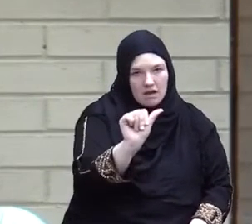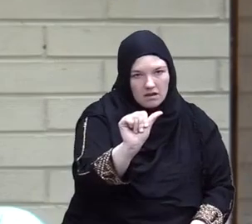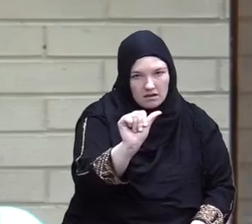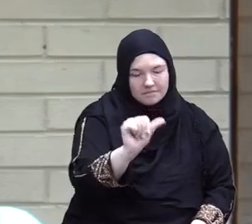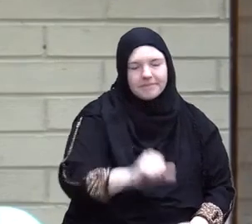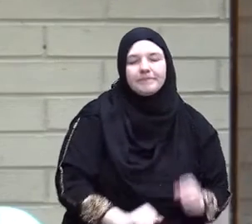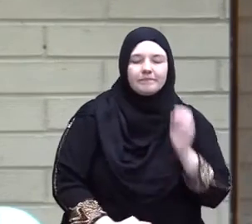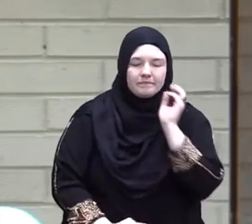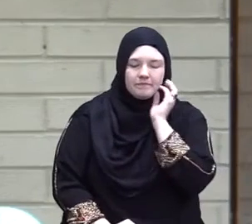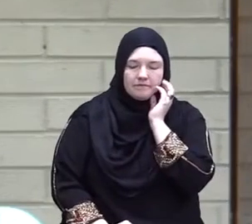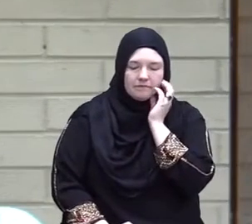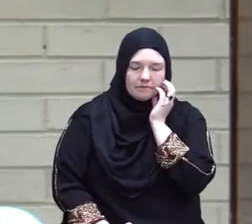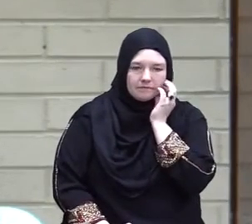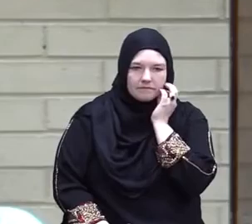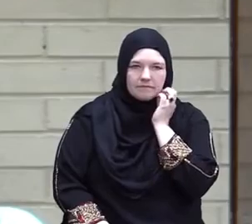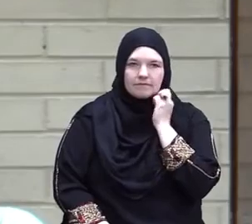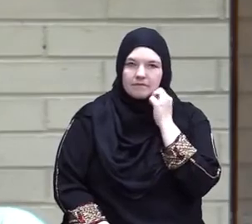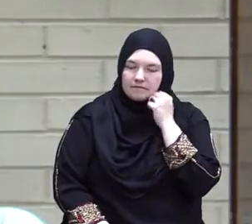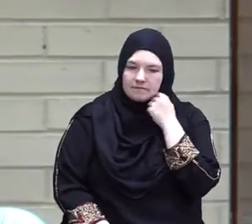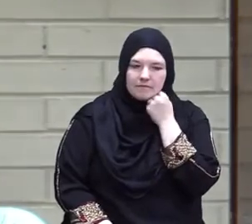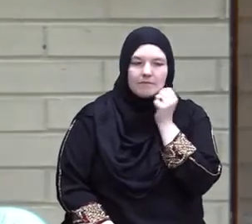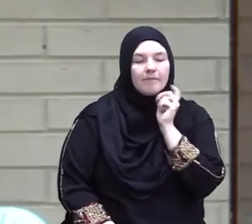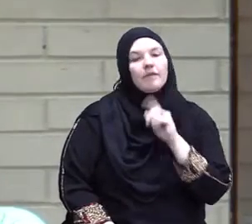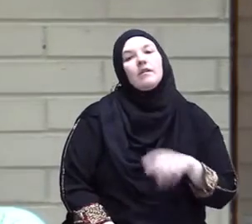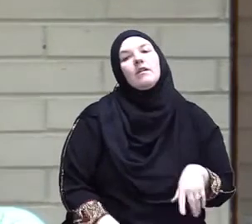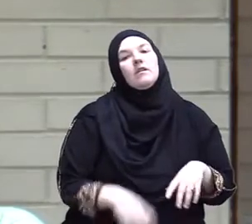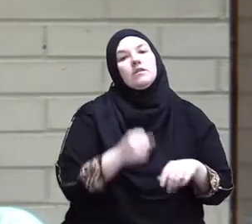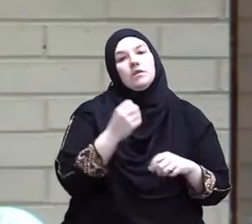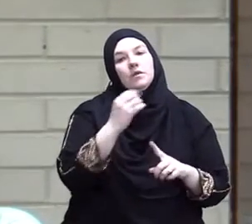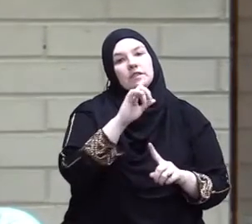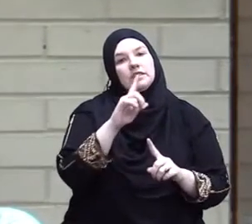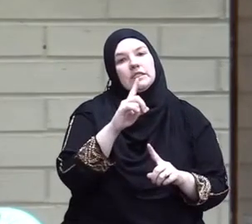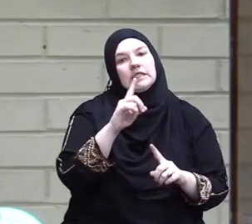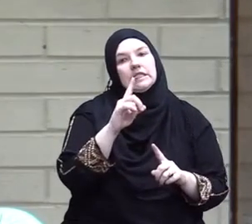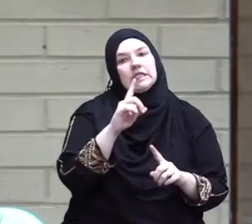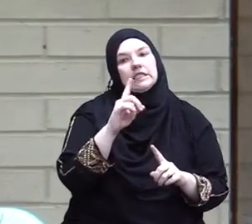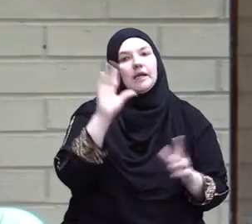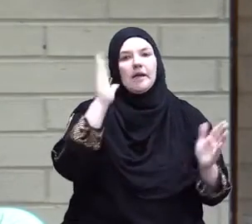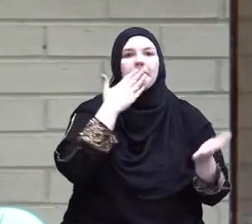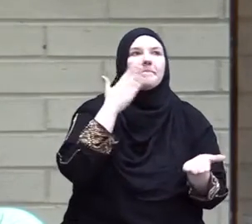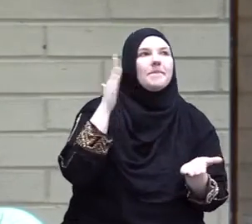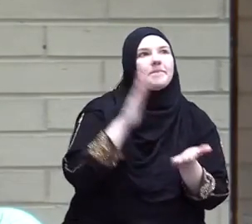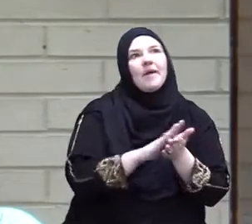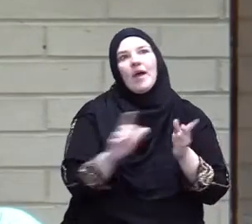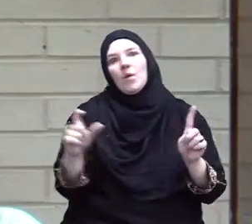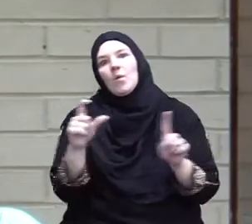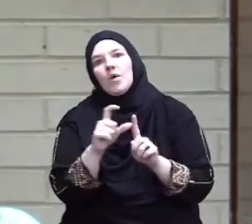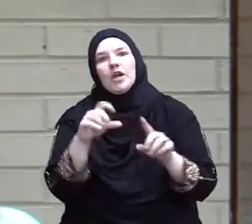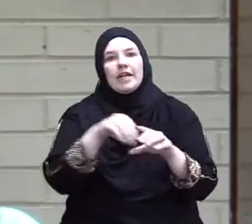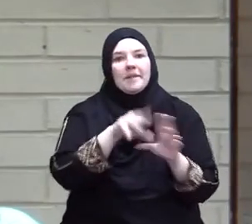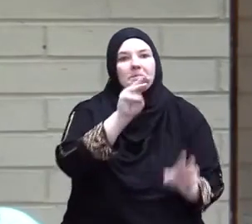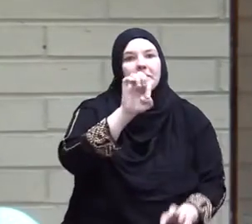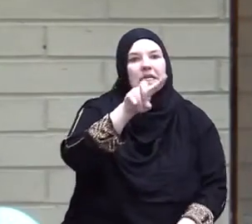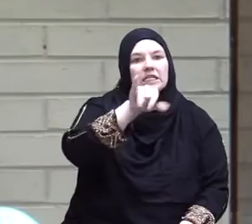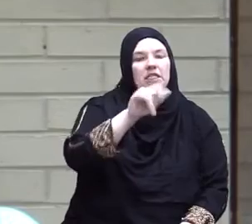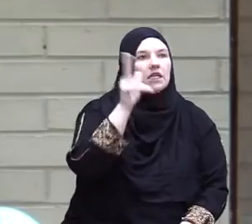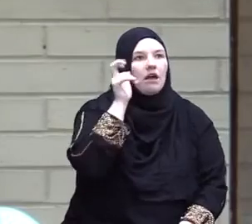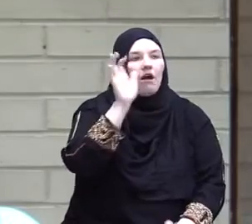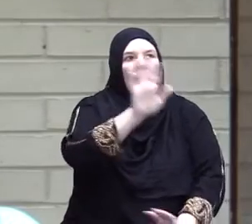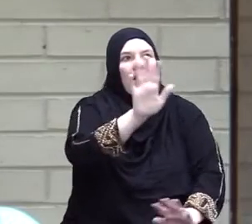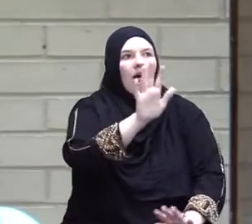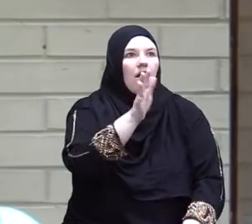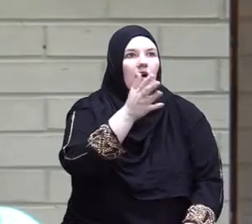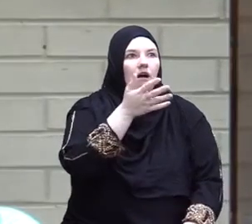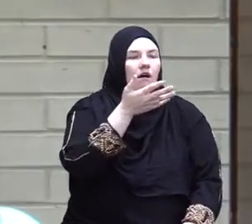Khilafa, right? So it's a buzzword in the media, it's a buzzword with politicians, as they